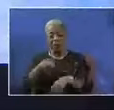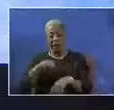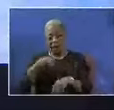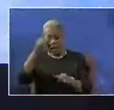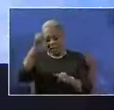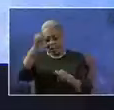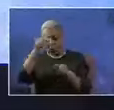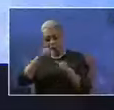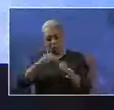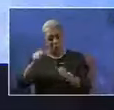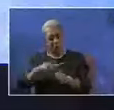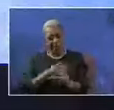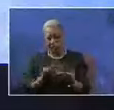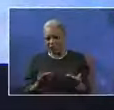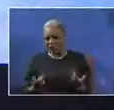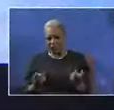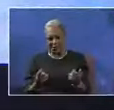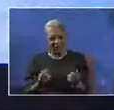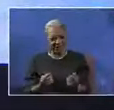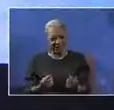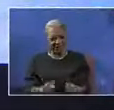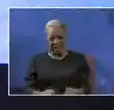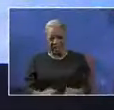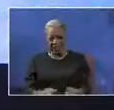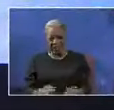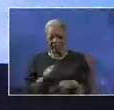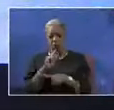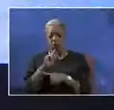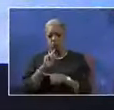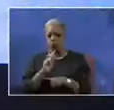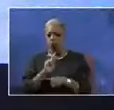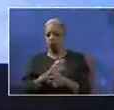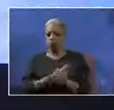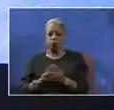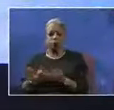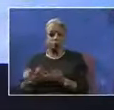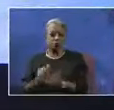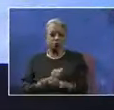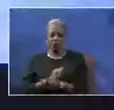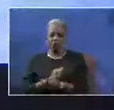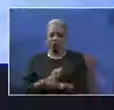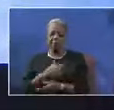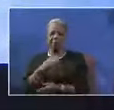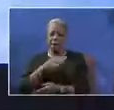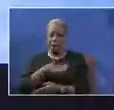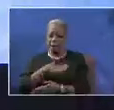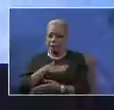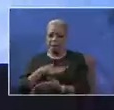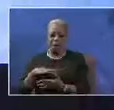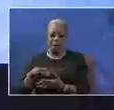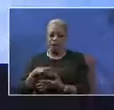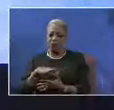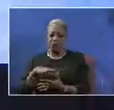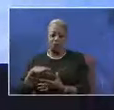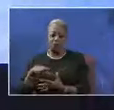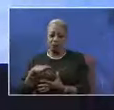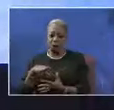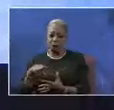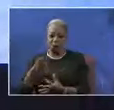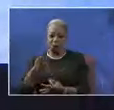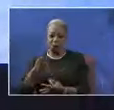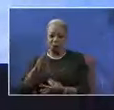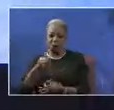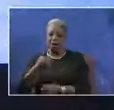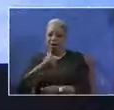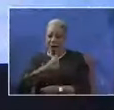happened, how we were wiped out, how we were decimated, my soul, my nephesh, myself,